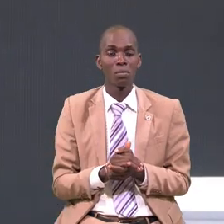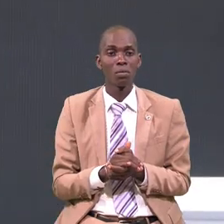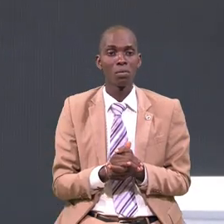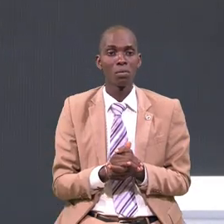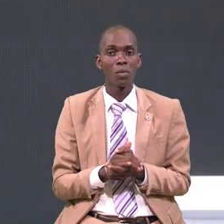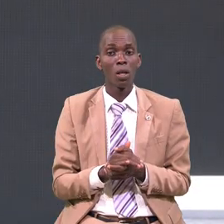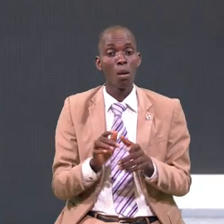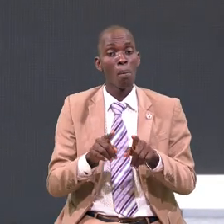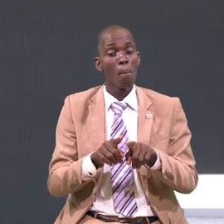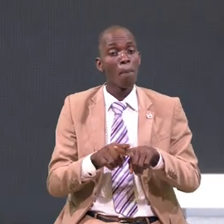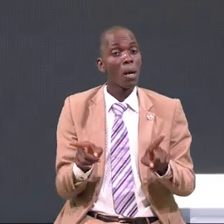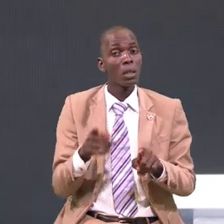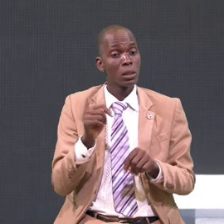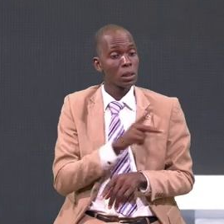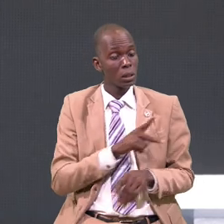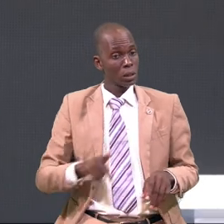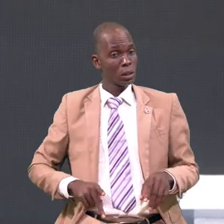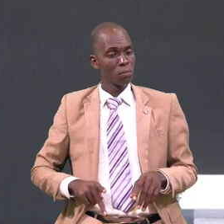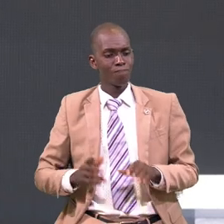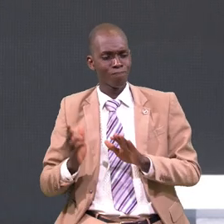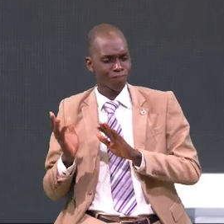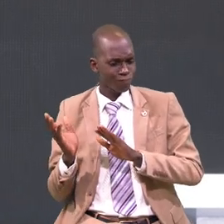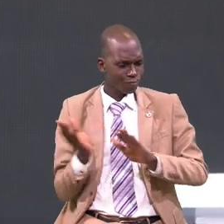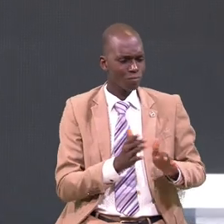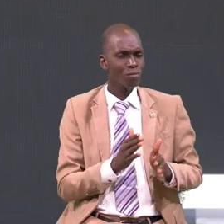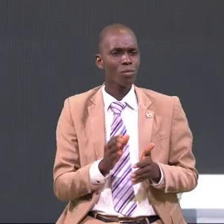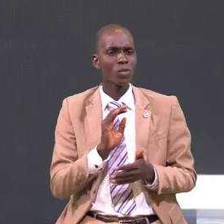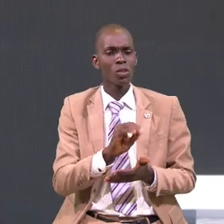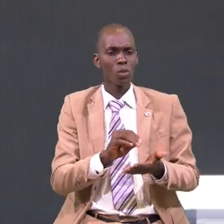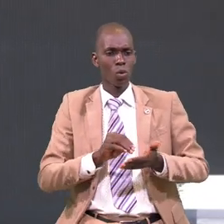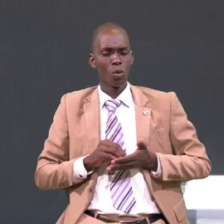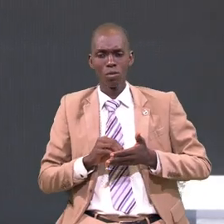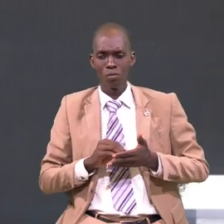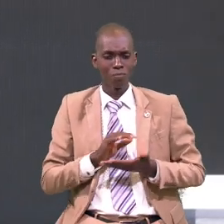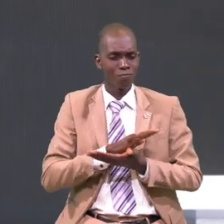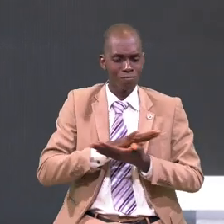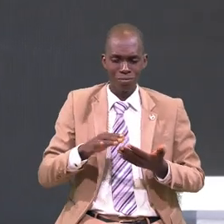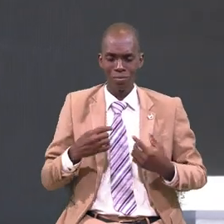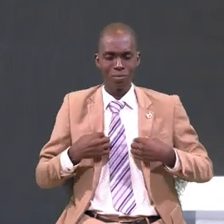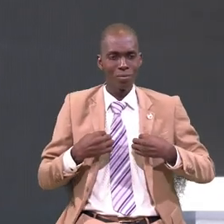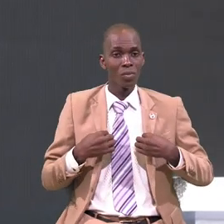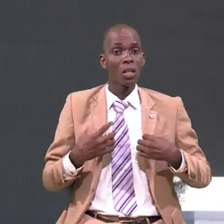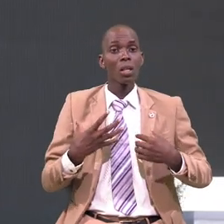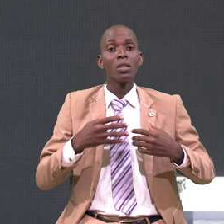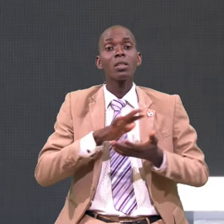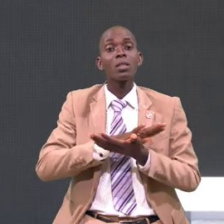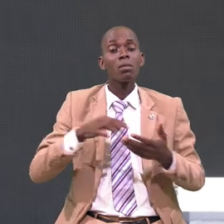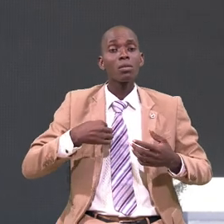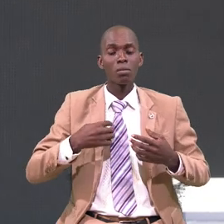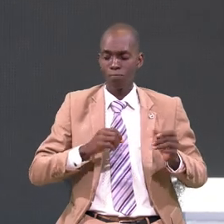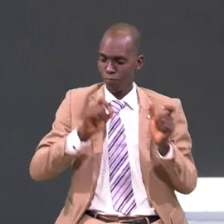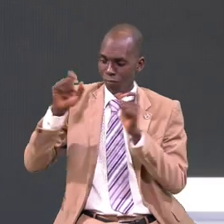But the king laid his robe aside, and he covered him with sackcloth